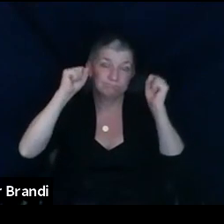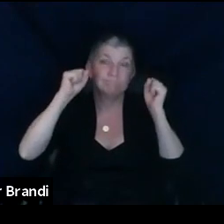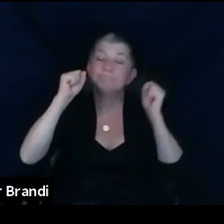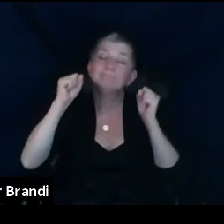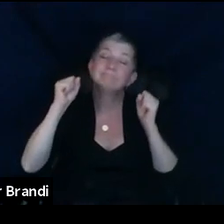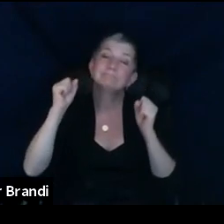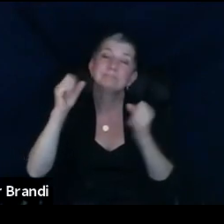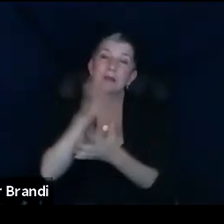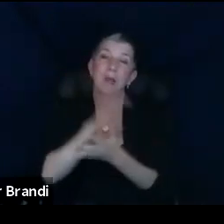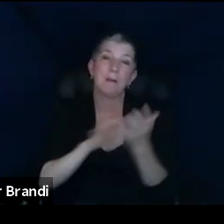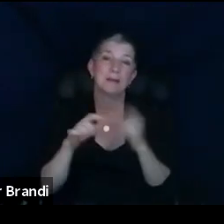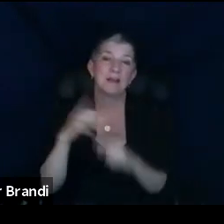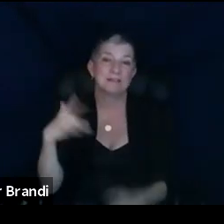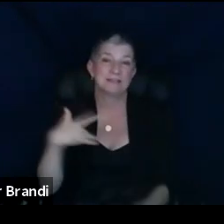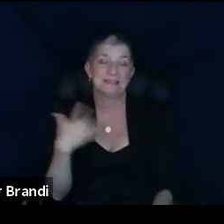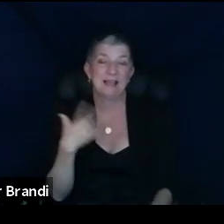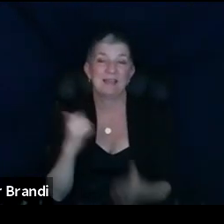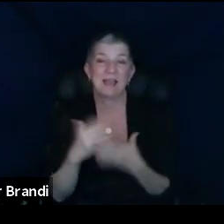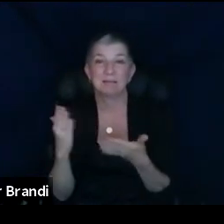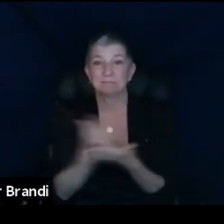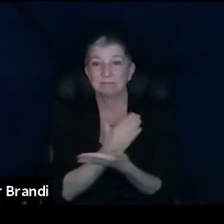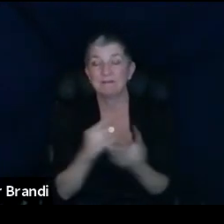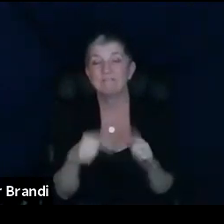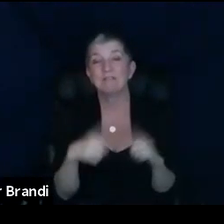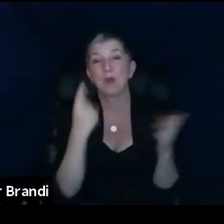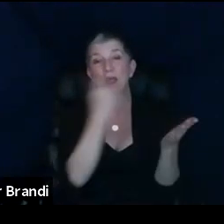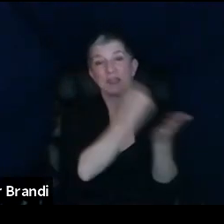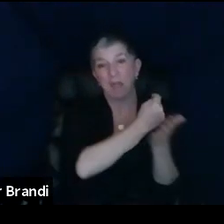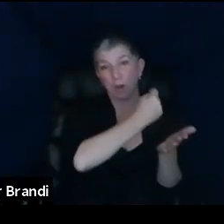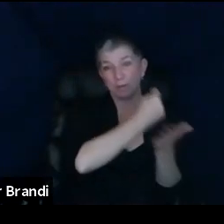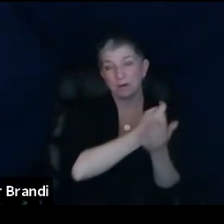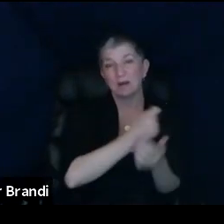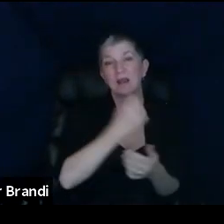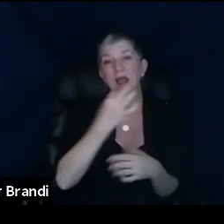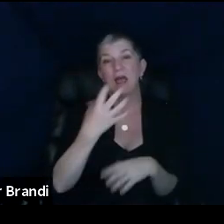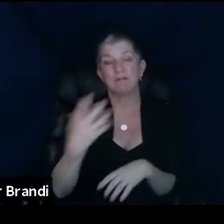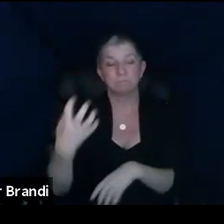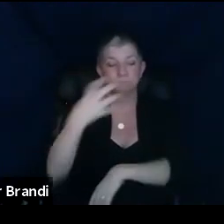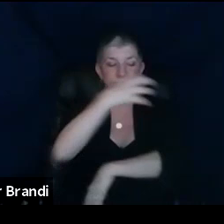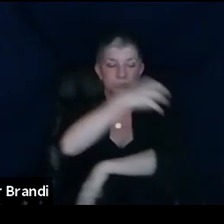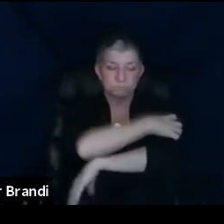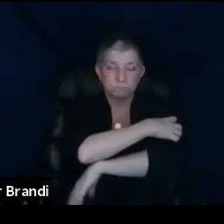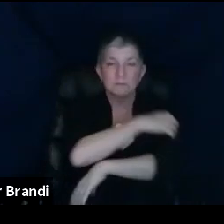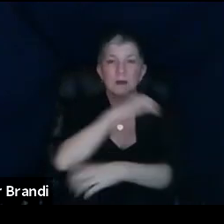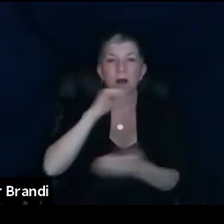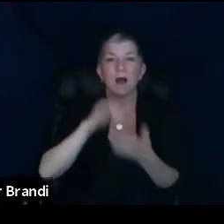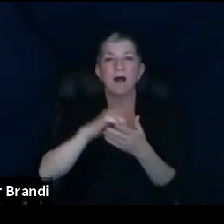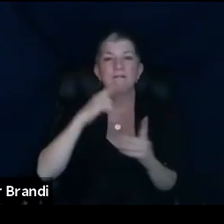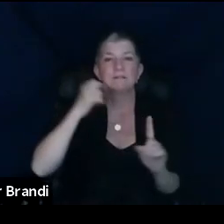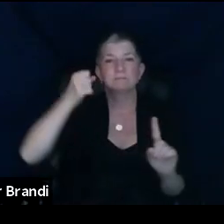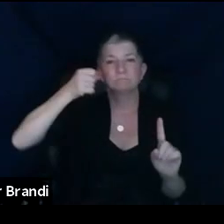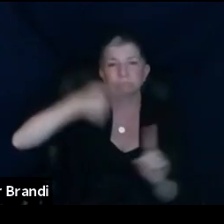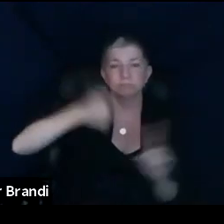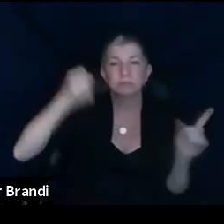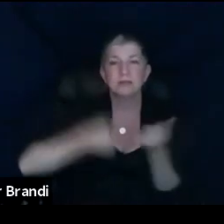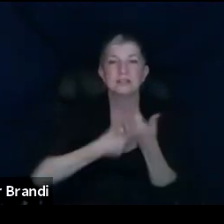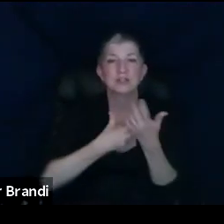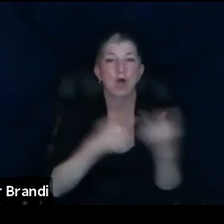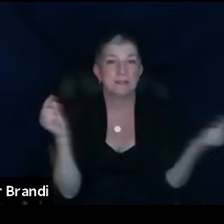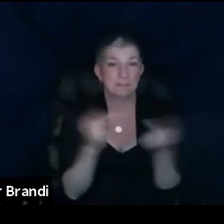sensations. Again, that can range from very therapeutic if that cup is placed over top of, say, a trigger point that's causing you particular